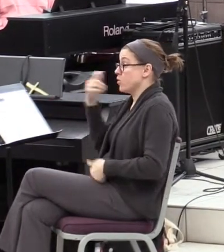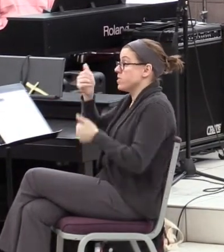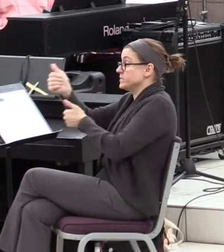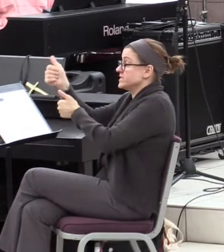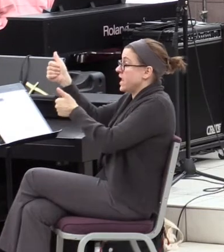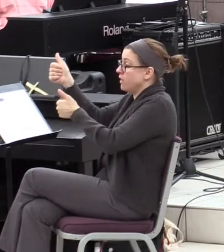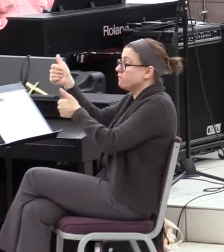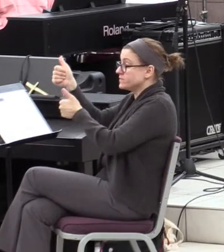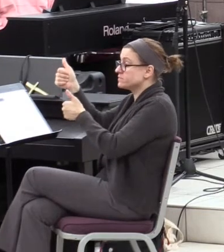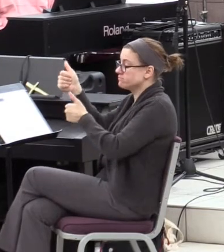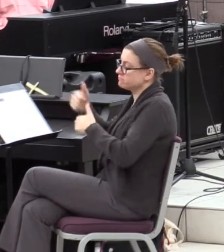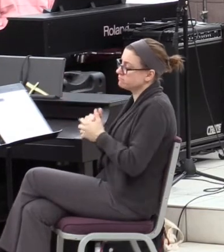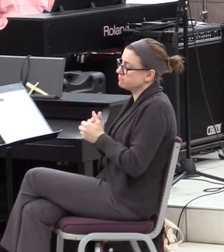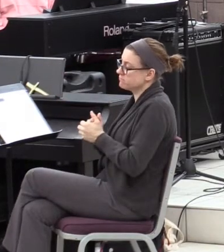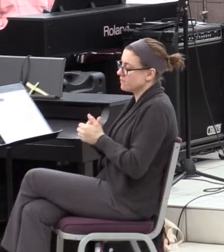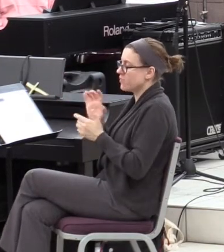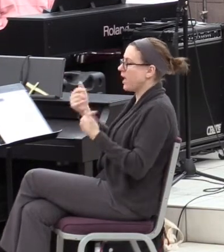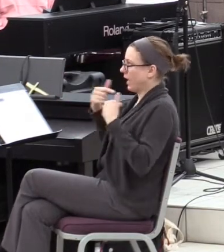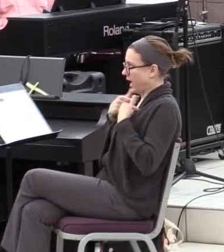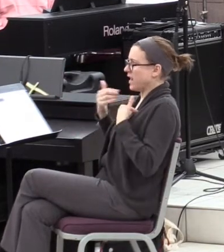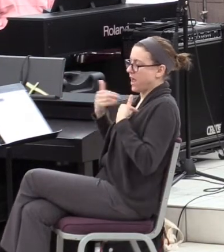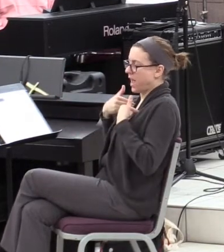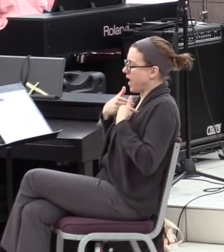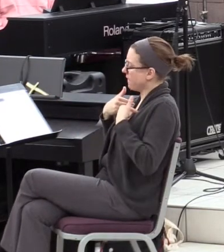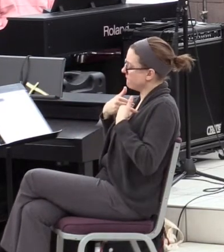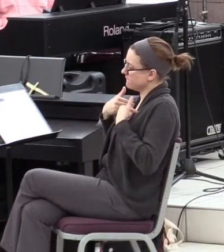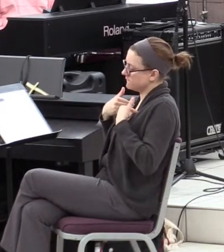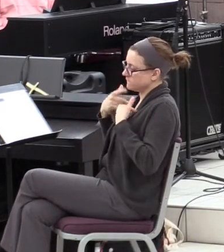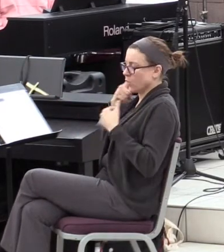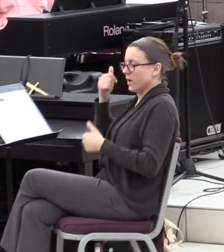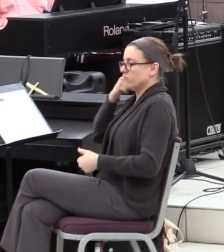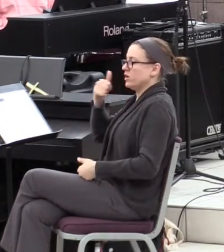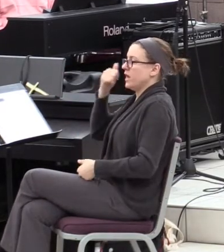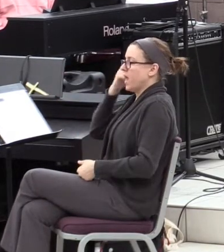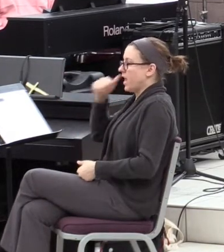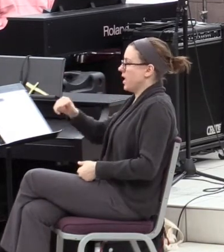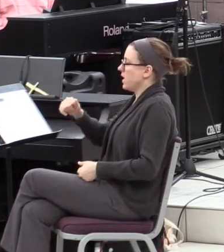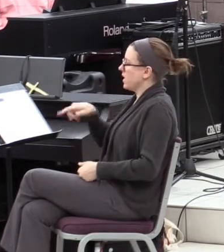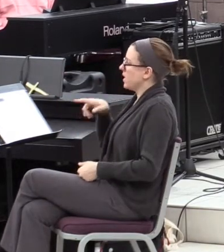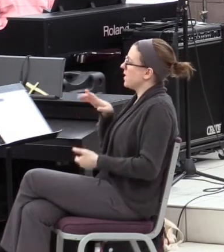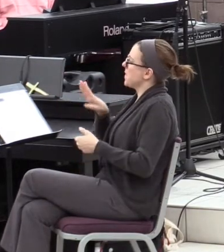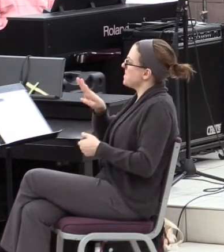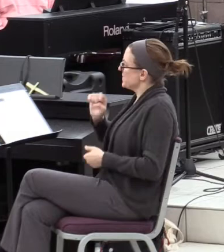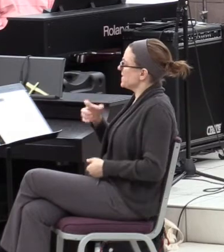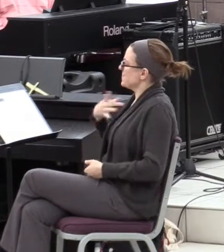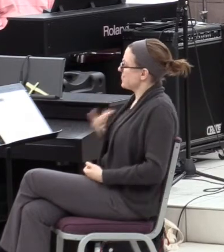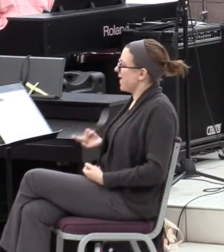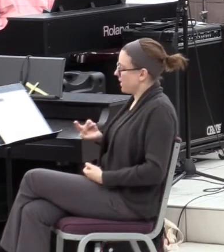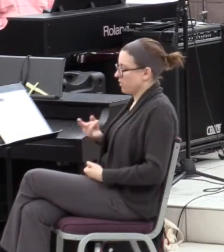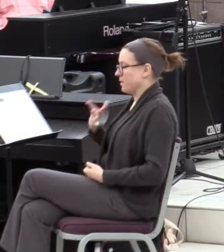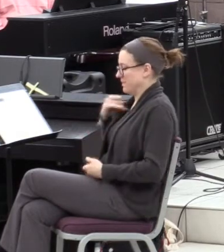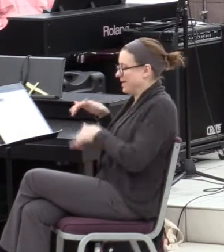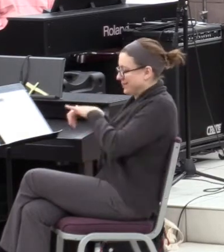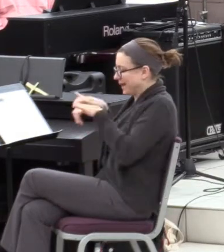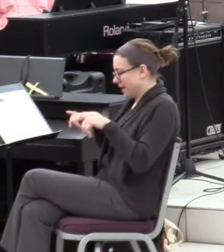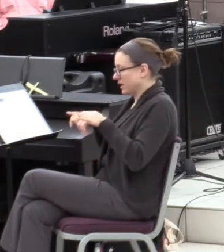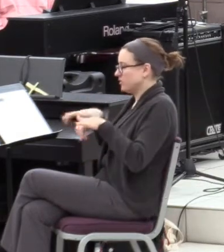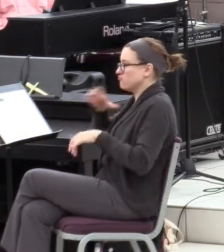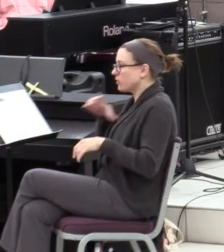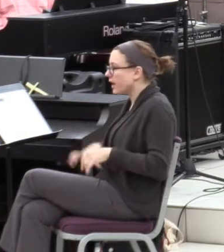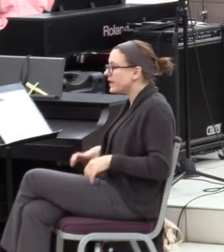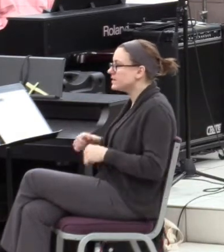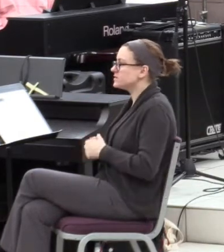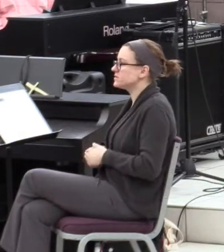themselves that I've got to every day be like Christ, to be Christ, to